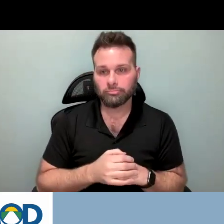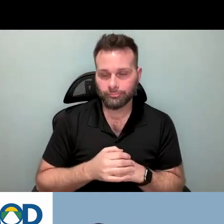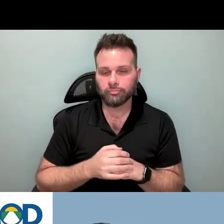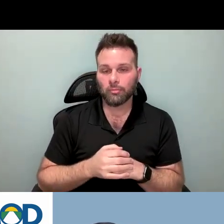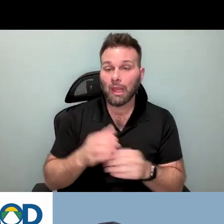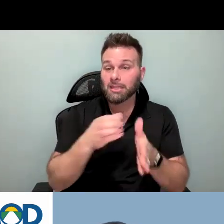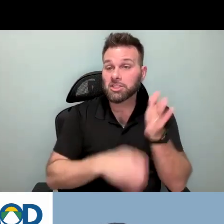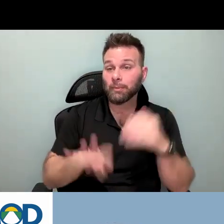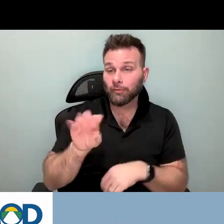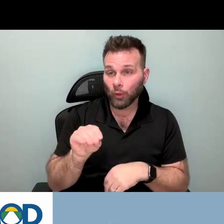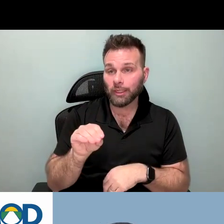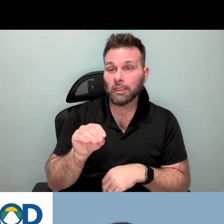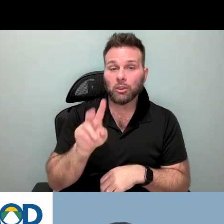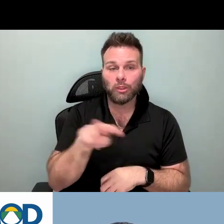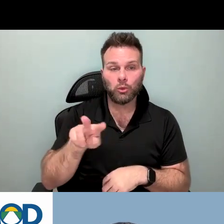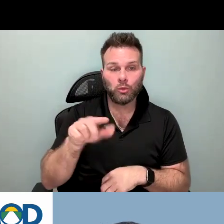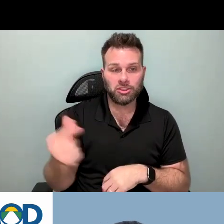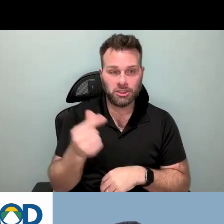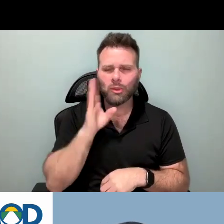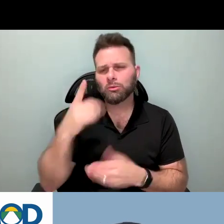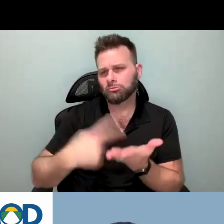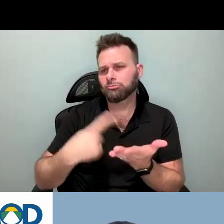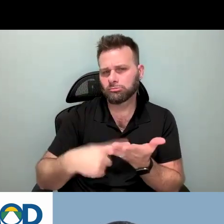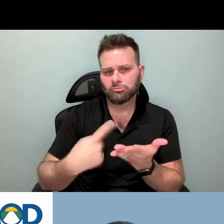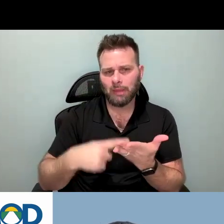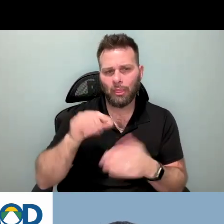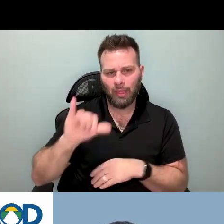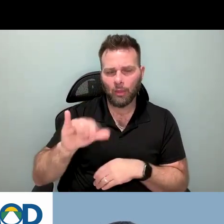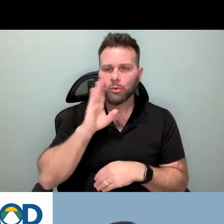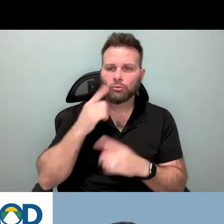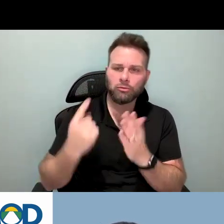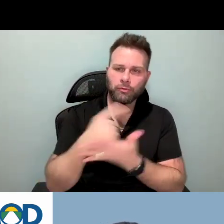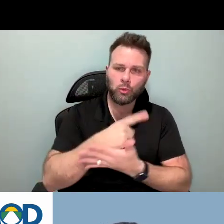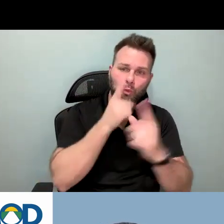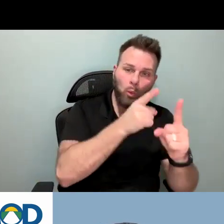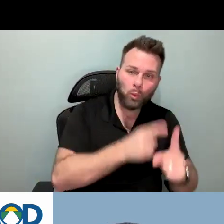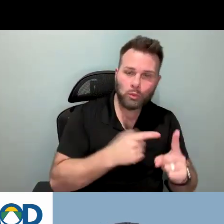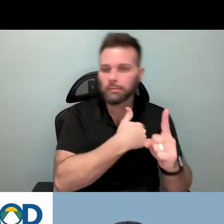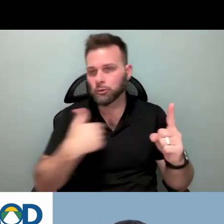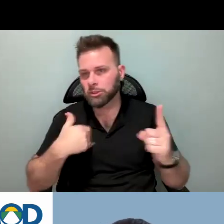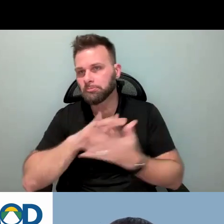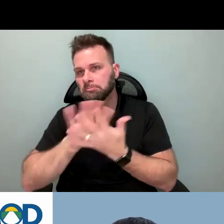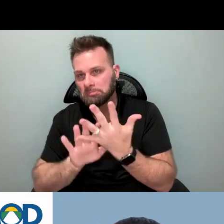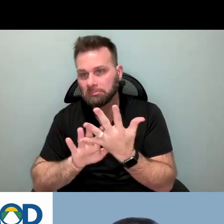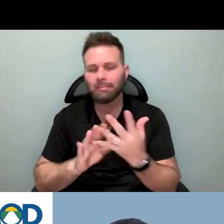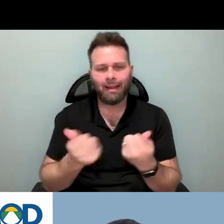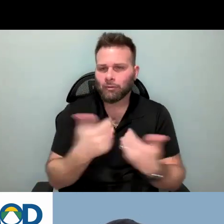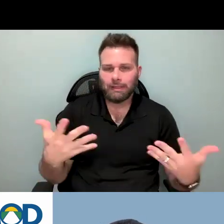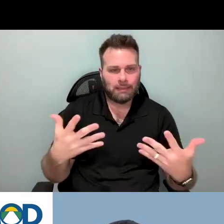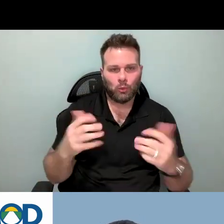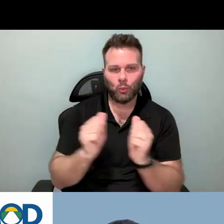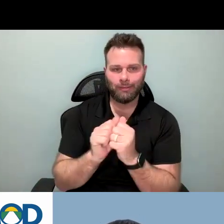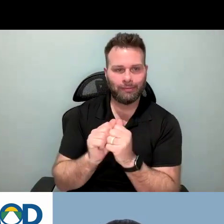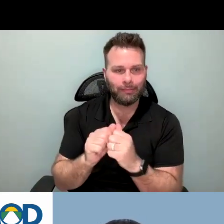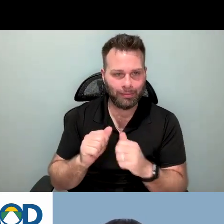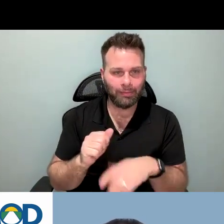Chapter 40, Section 22G, and we will be talking about the 8J. We'll be going over goals, we'll be going over membership, everything discussed in 8J, but I do want to just